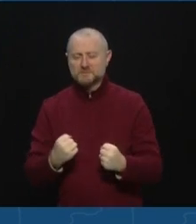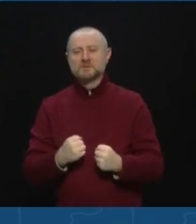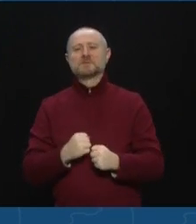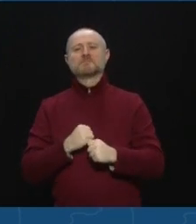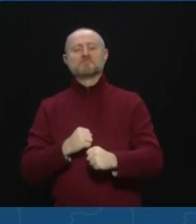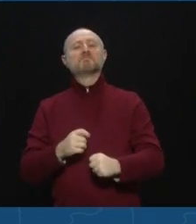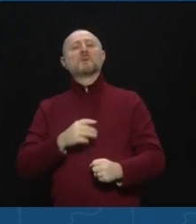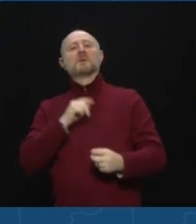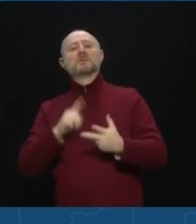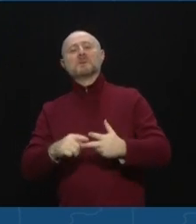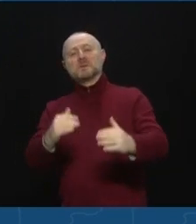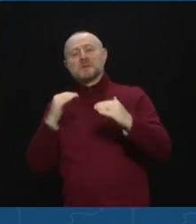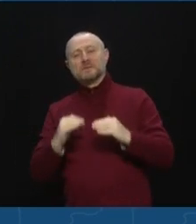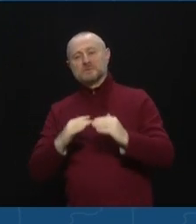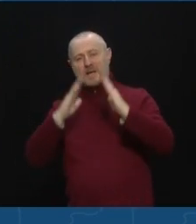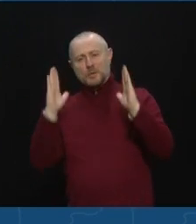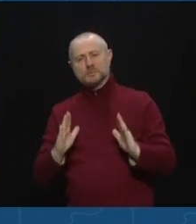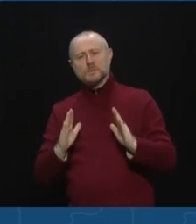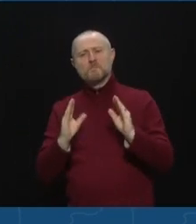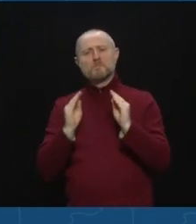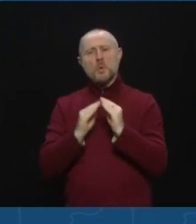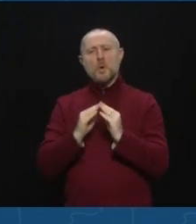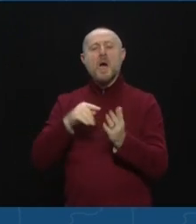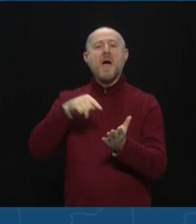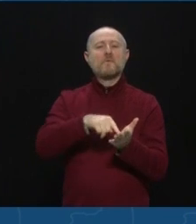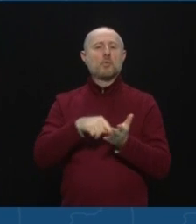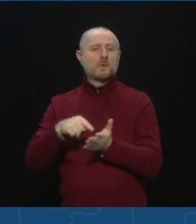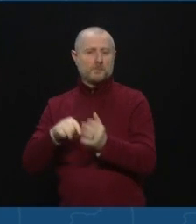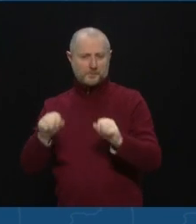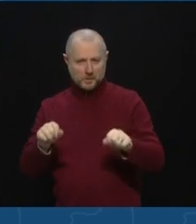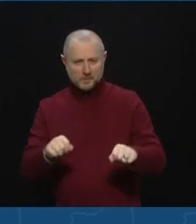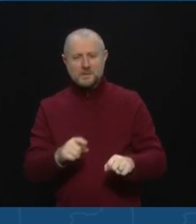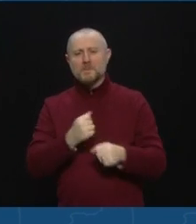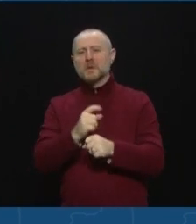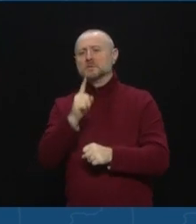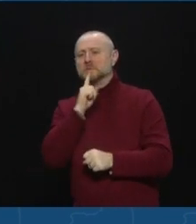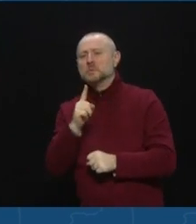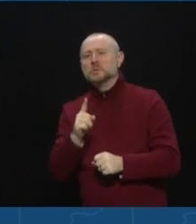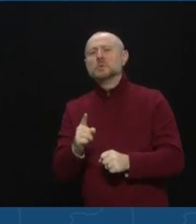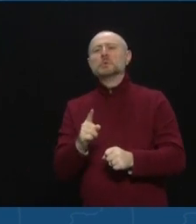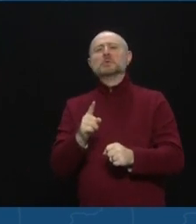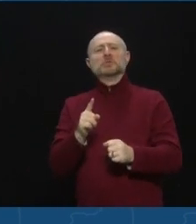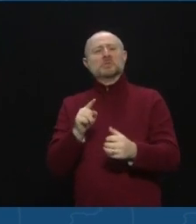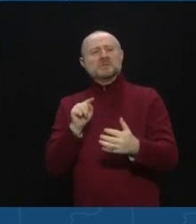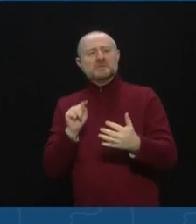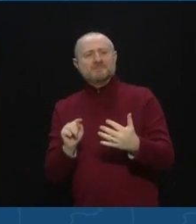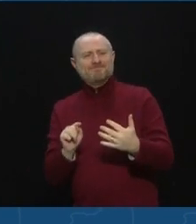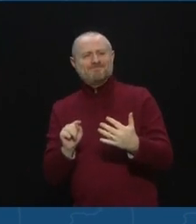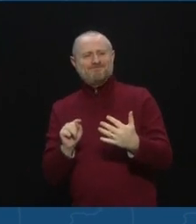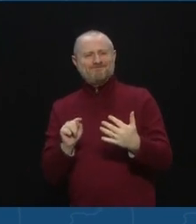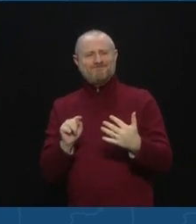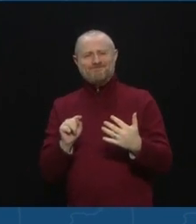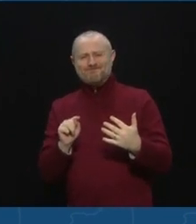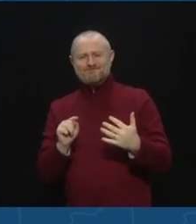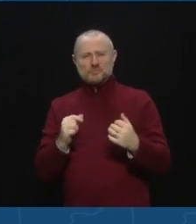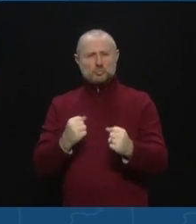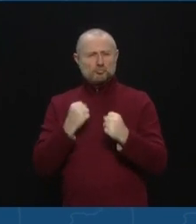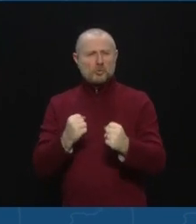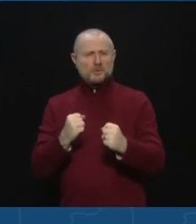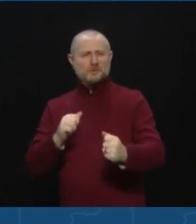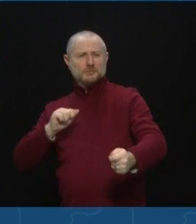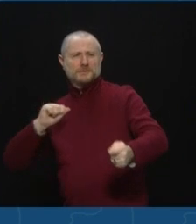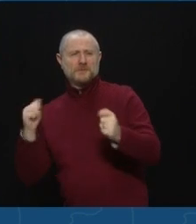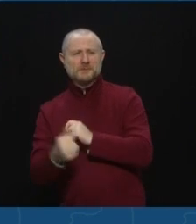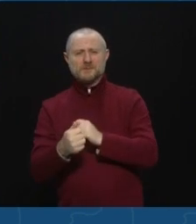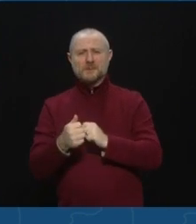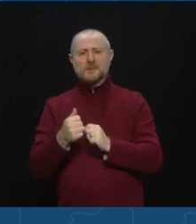more affordable and ensuring every New Yorker has a roof over their head, enacting bold reforms that will restore trust in state government,